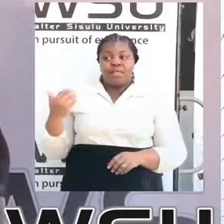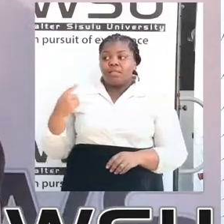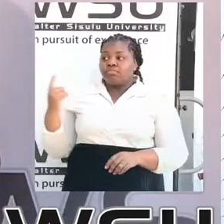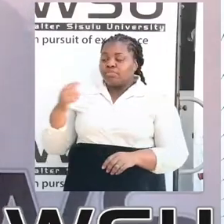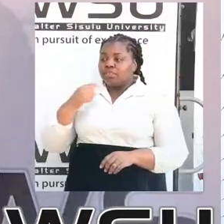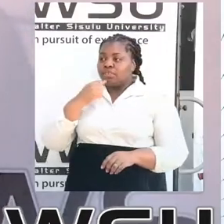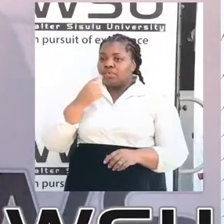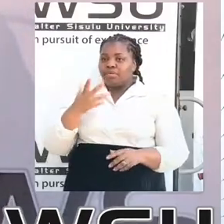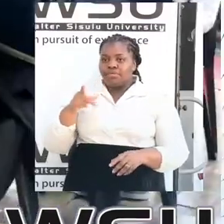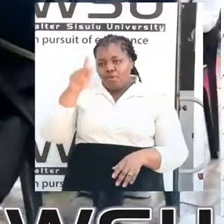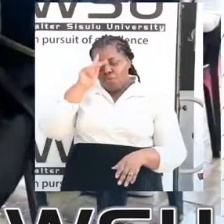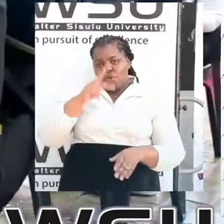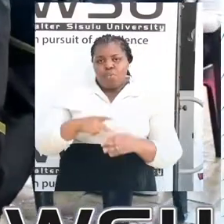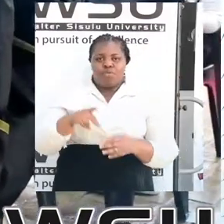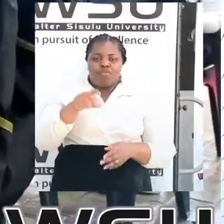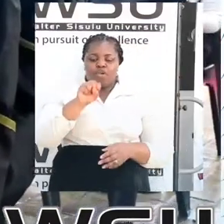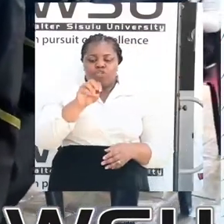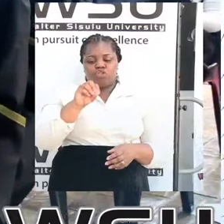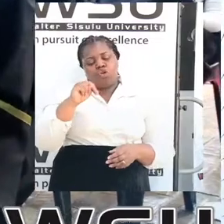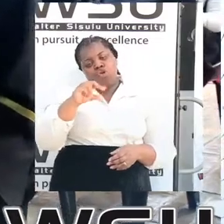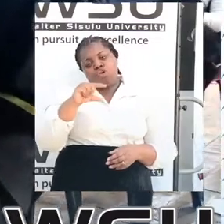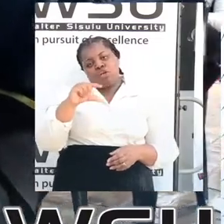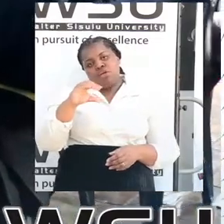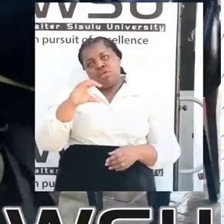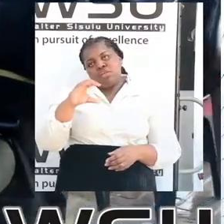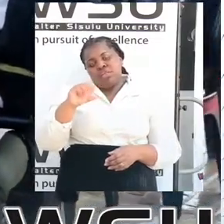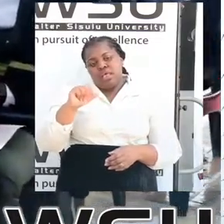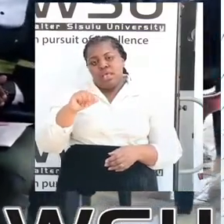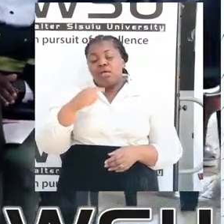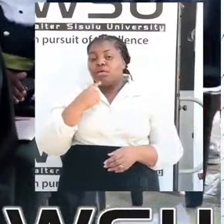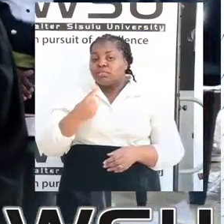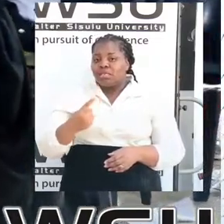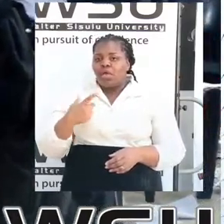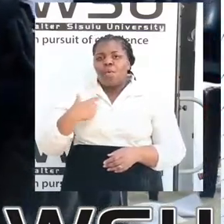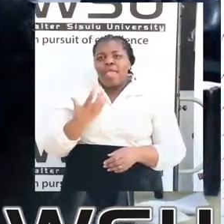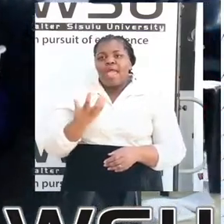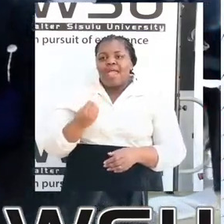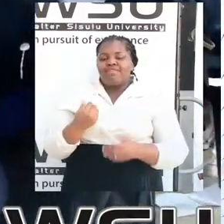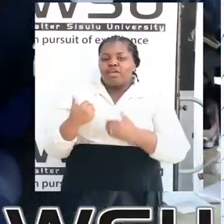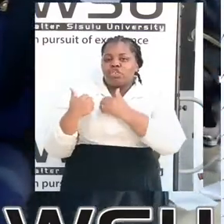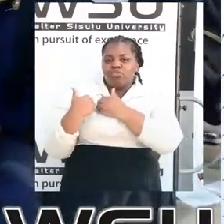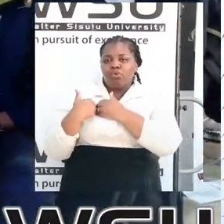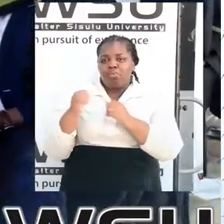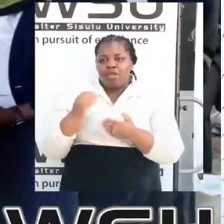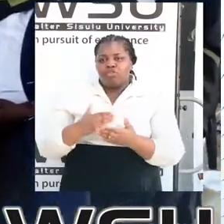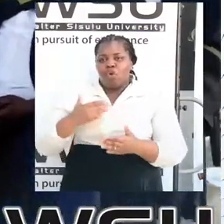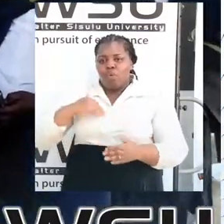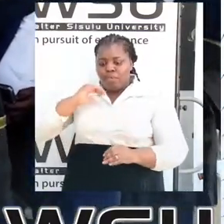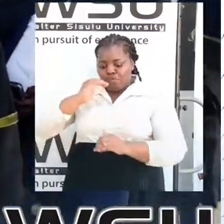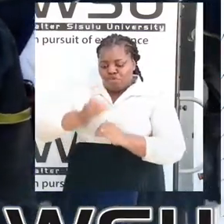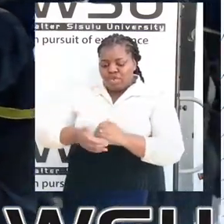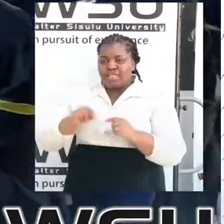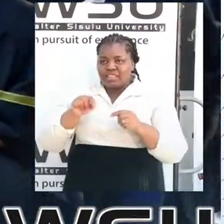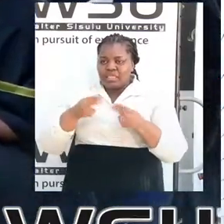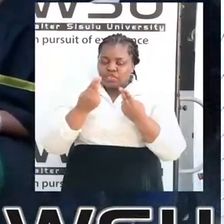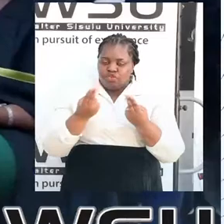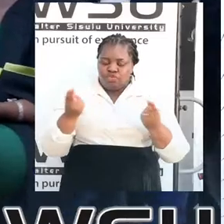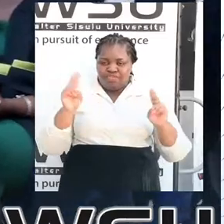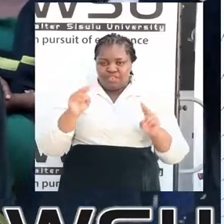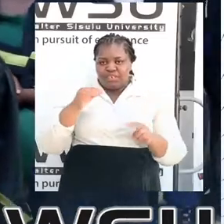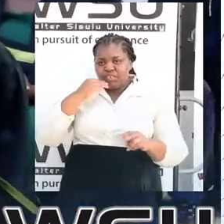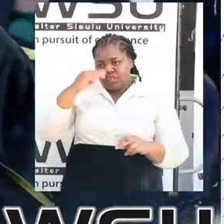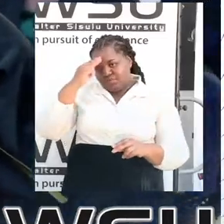ethetha apha uprofessor Sonca uvice chancellor sinoxanduva lokukhusela le dyunivesithi isidima